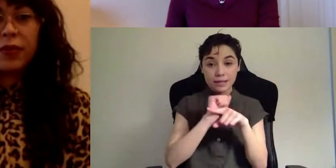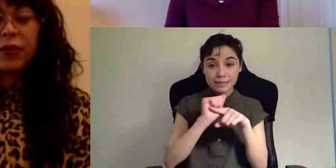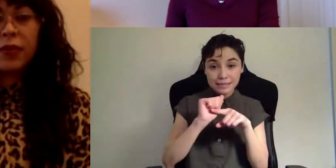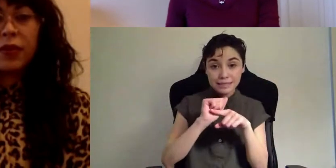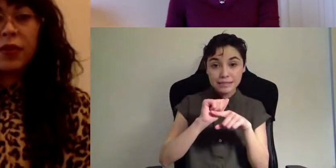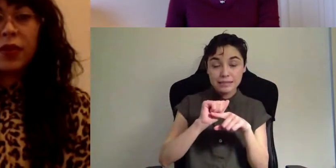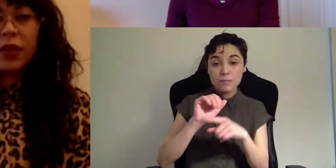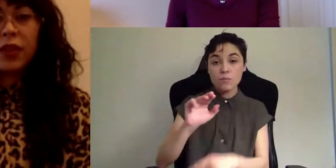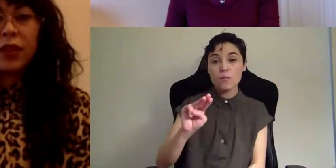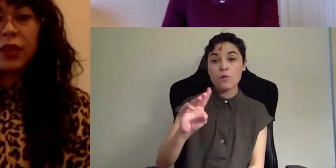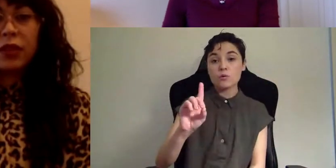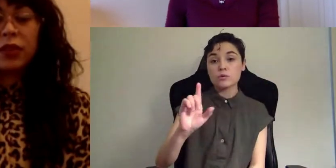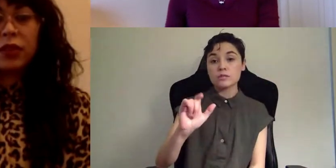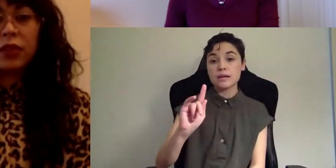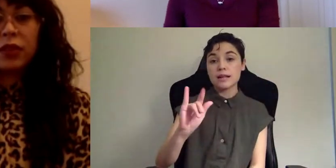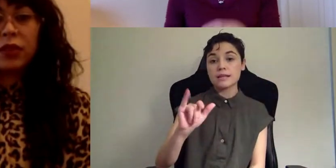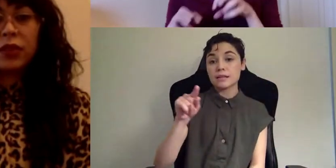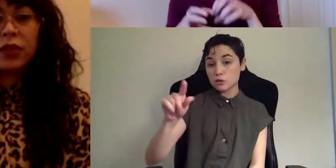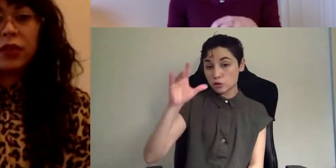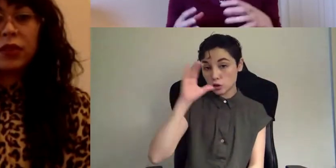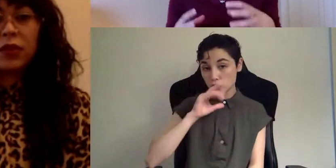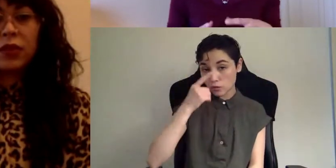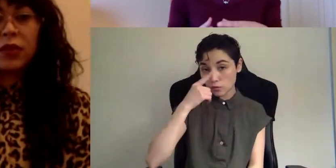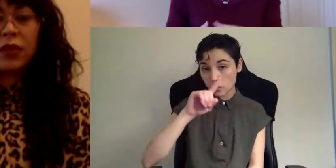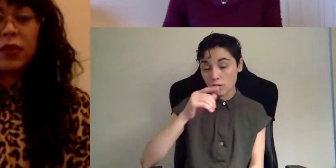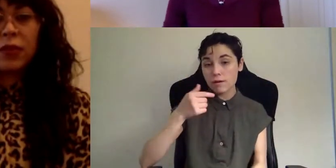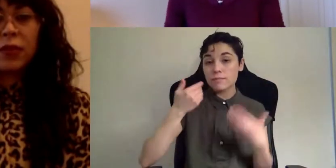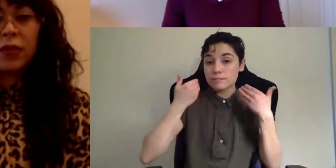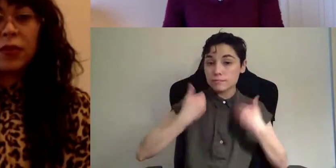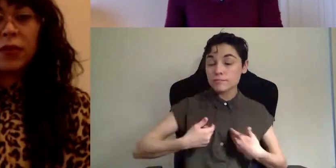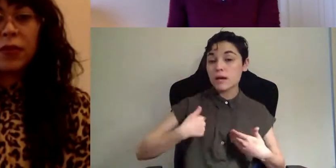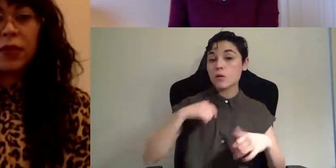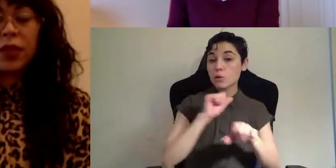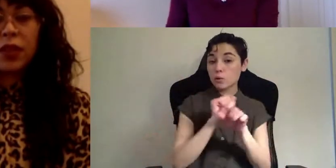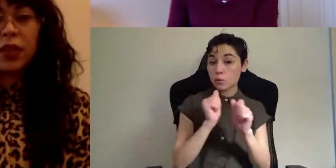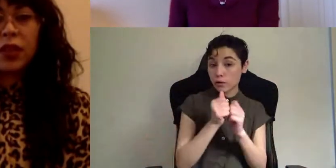with trauma. I wouldn't say though that I am a trauma therapist.